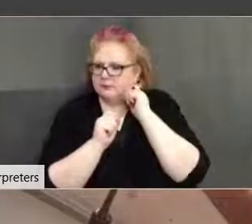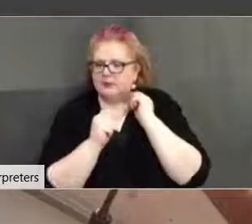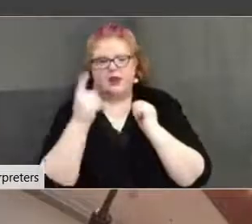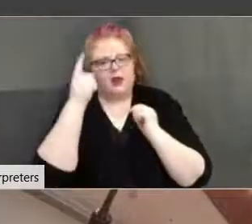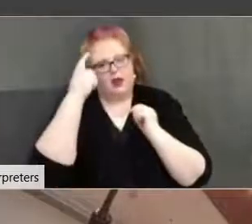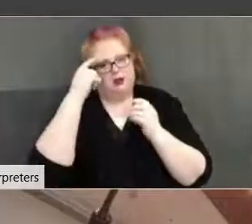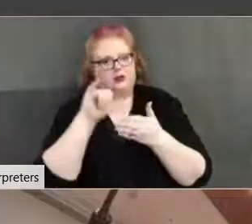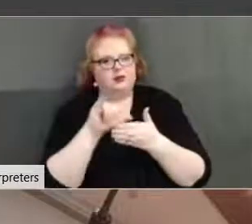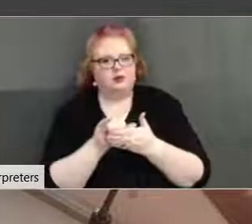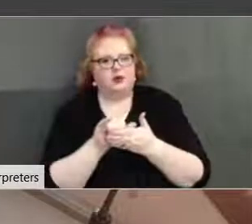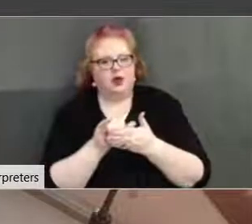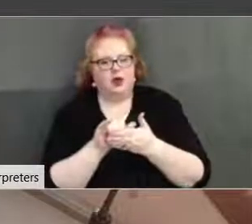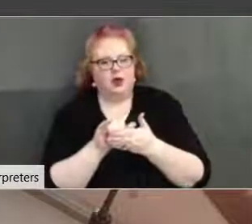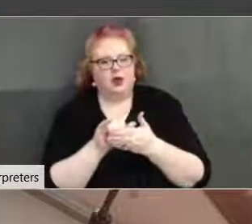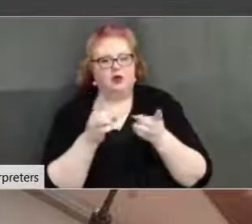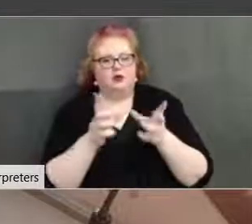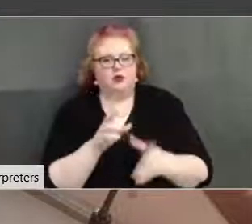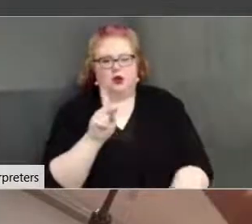is right,